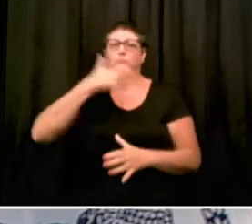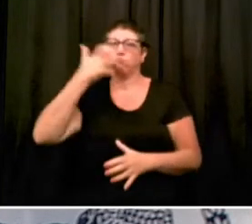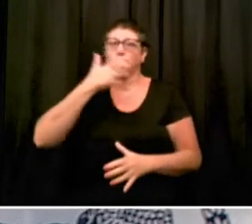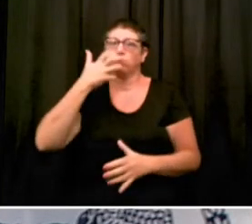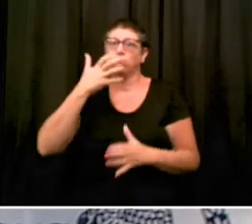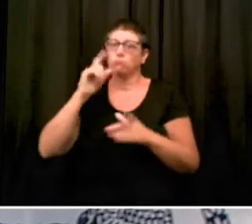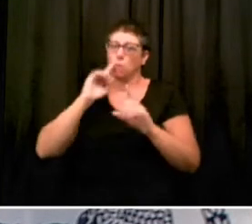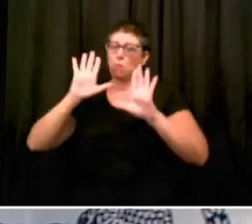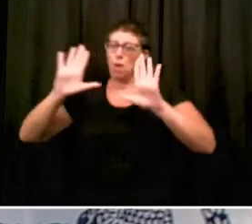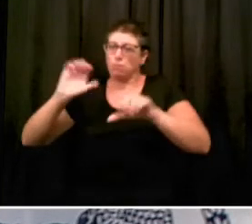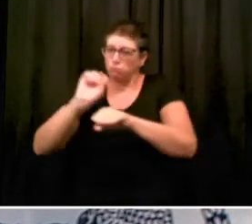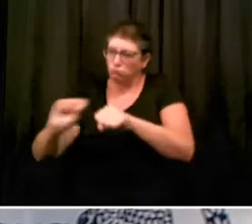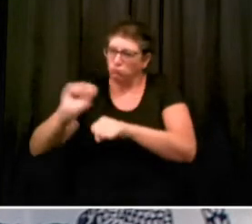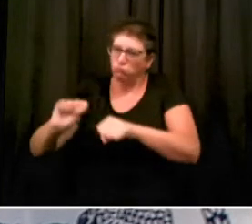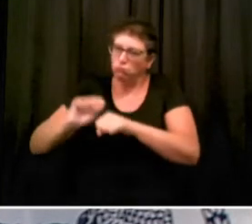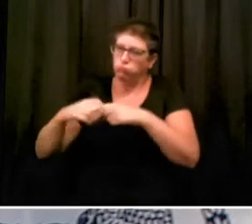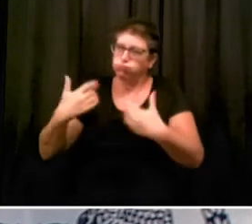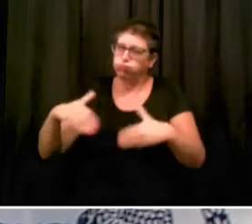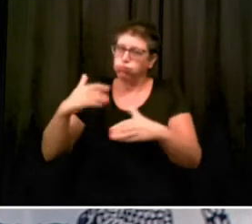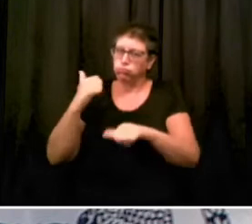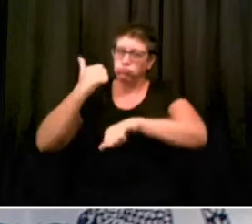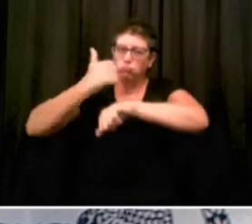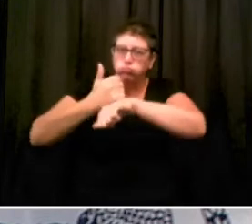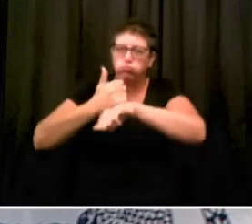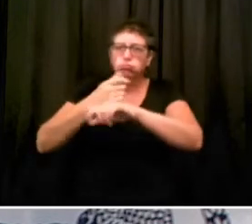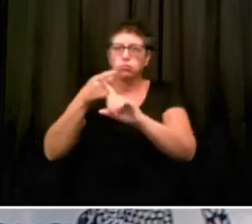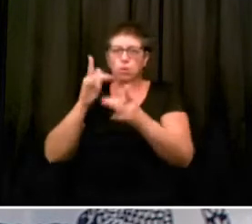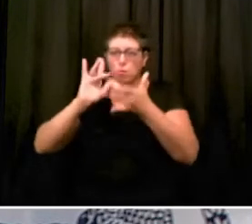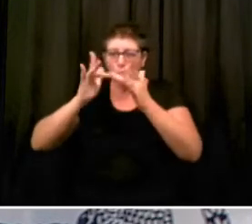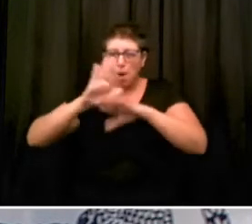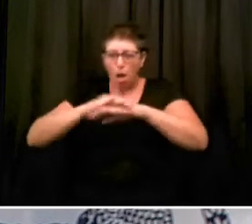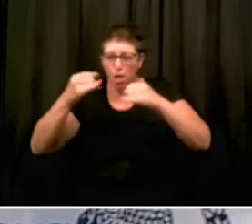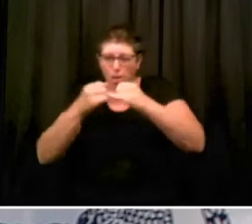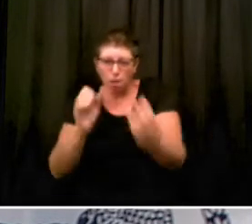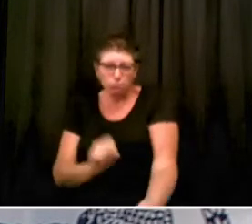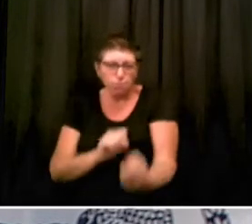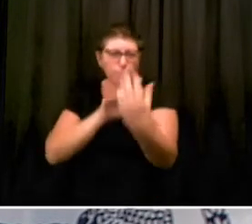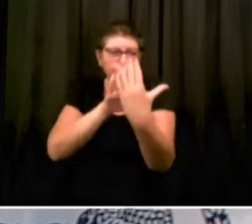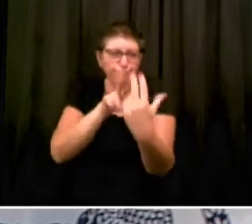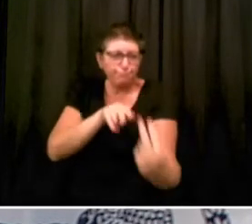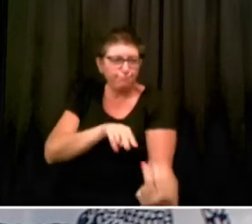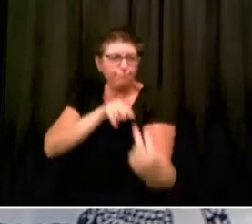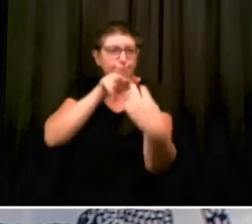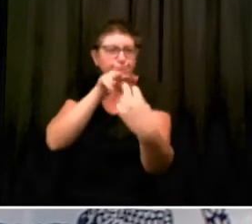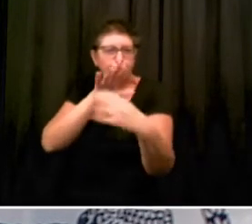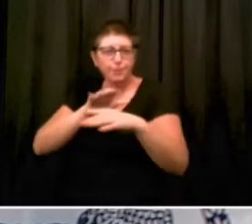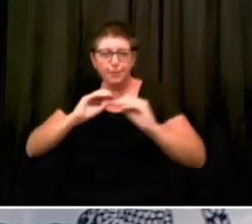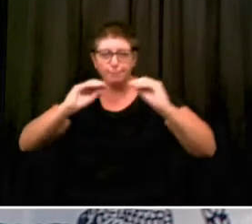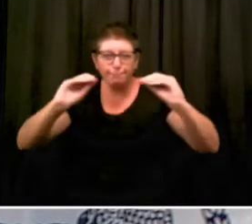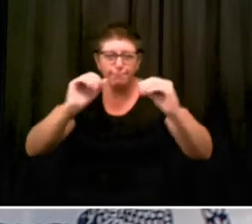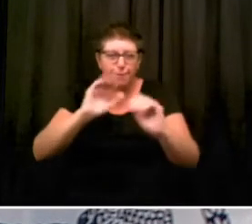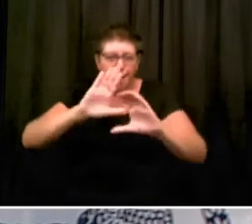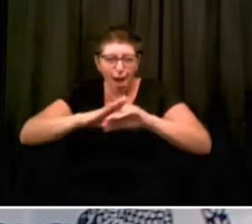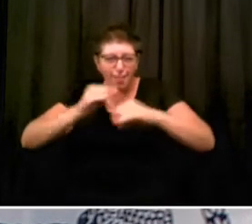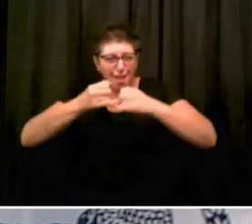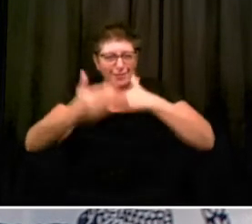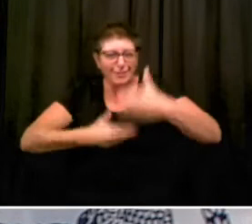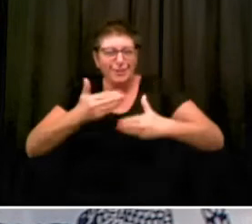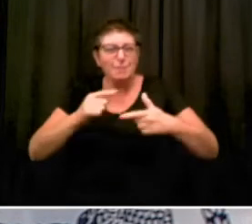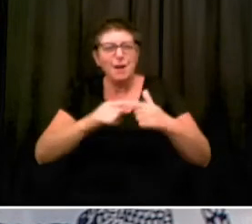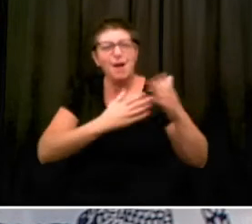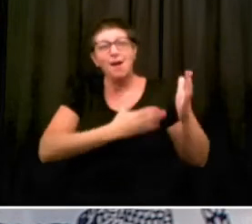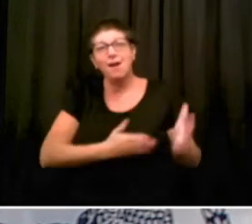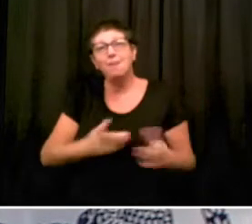and make it worthwhile for kids. But we also knew we were not reaching every kid, we were not reaching them every day, and there were challenges with attendance. I think we'll